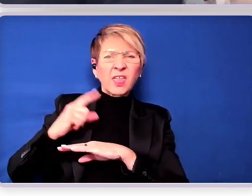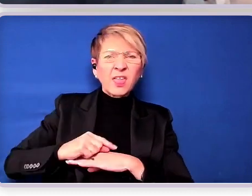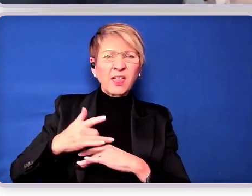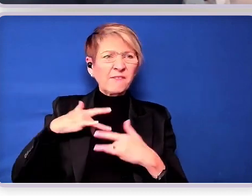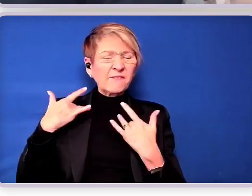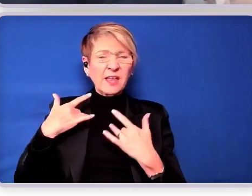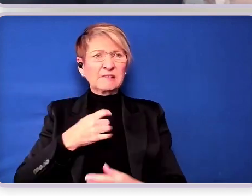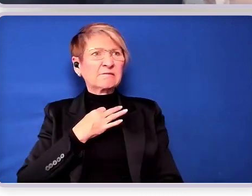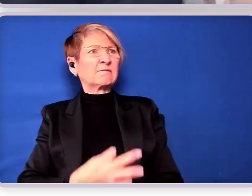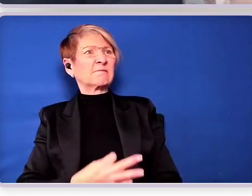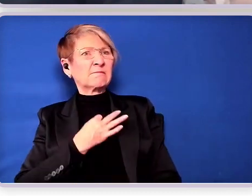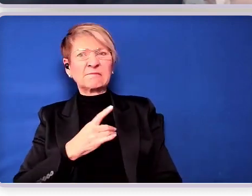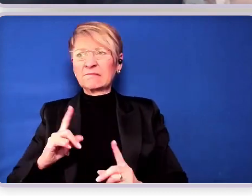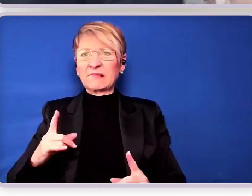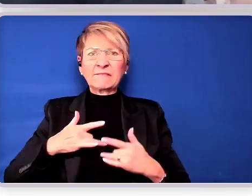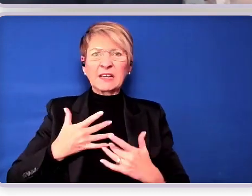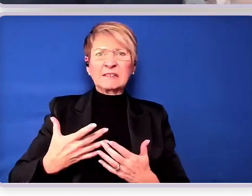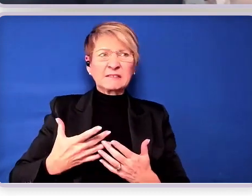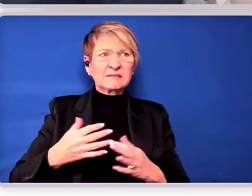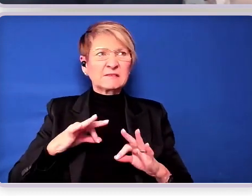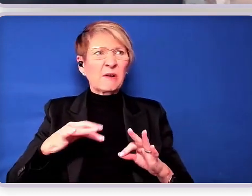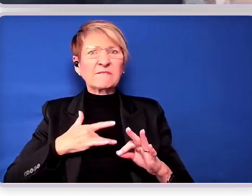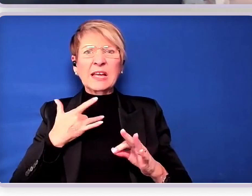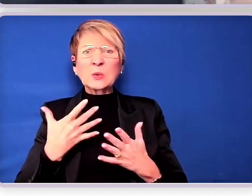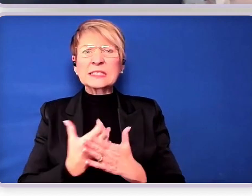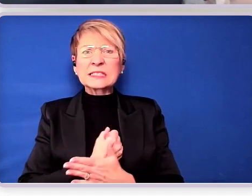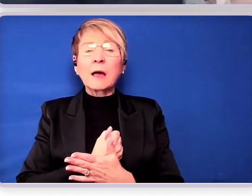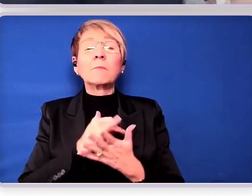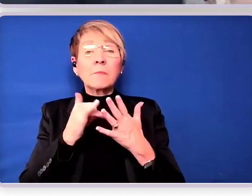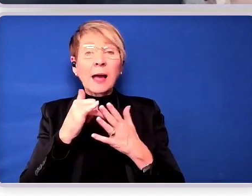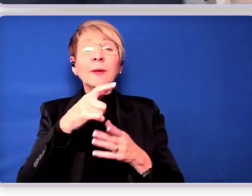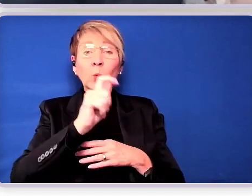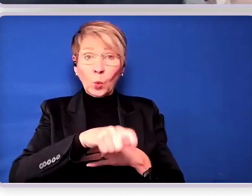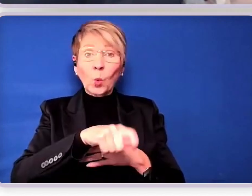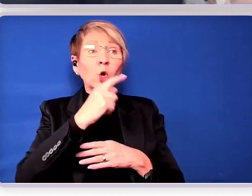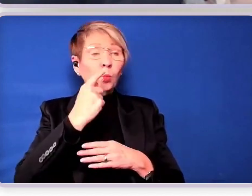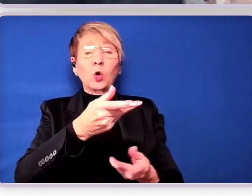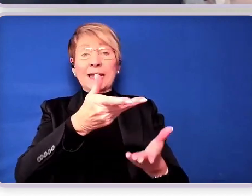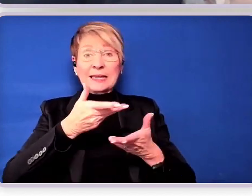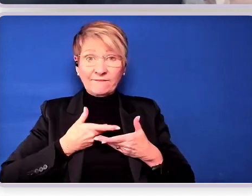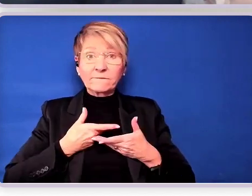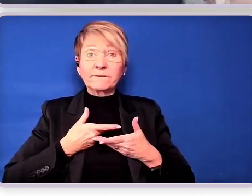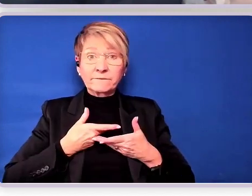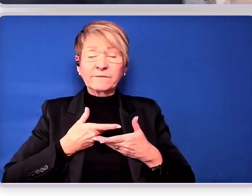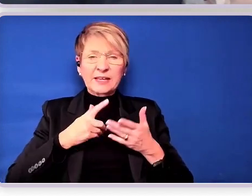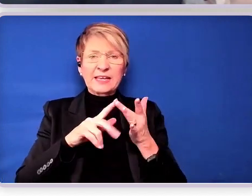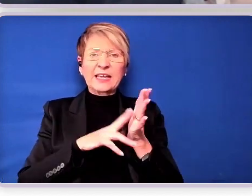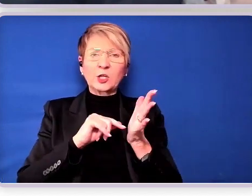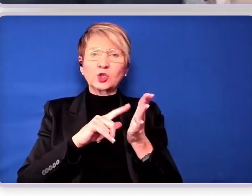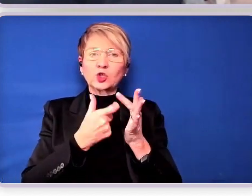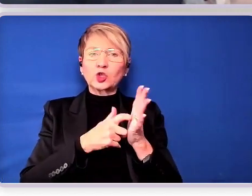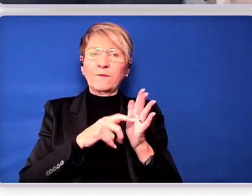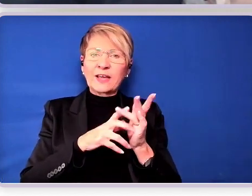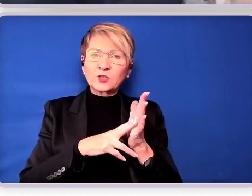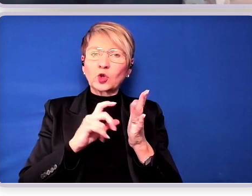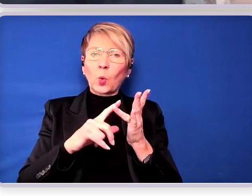or the court will grant you that intervention order. But in terms of vilification per se, there's